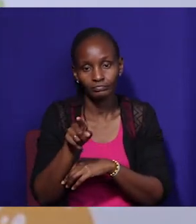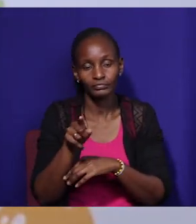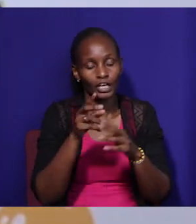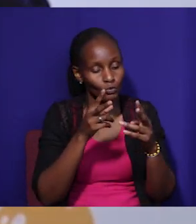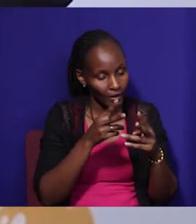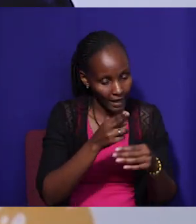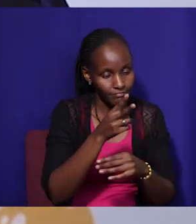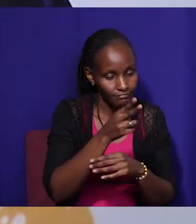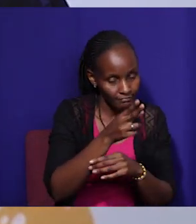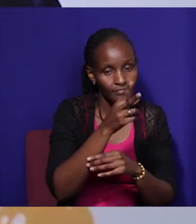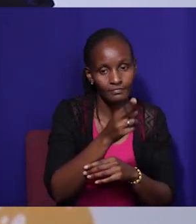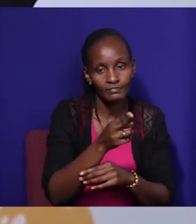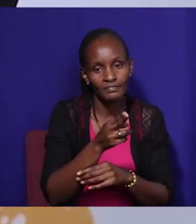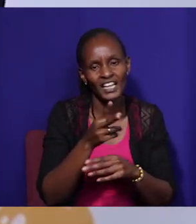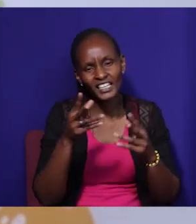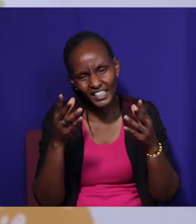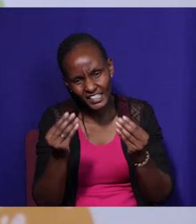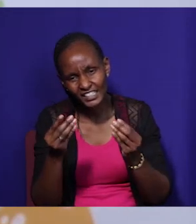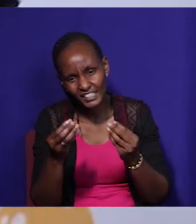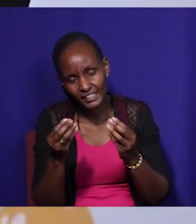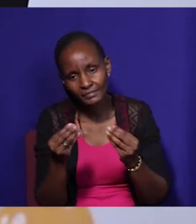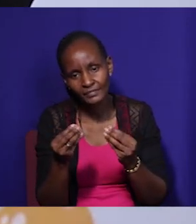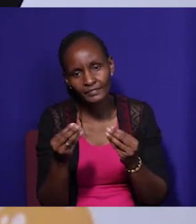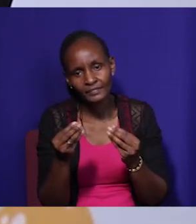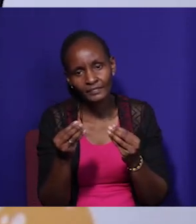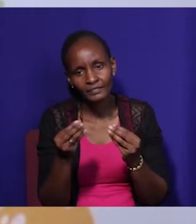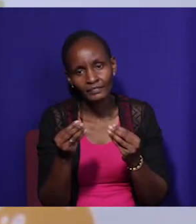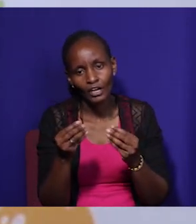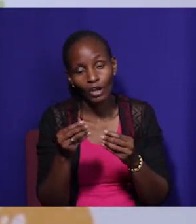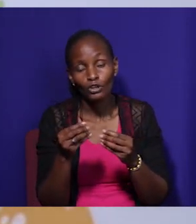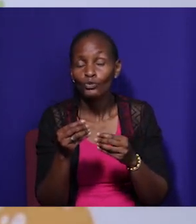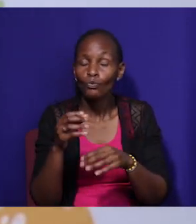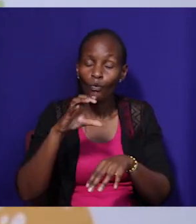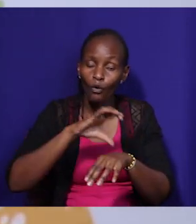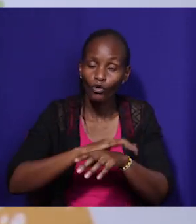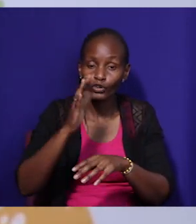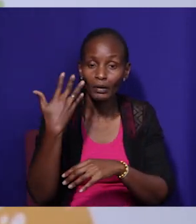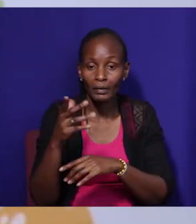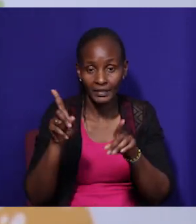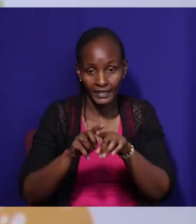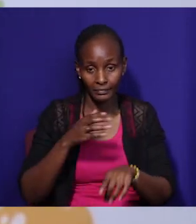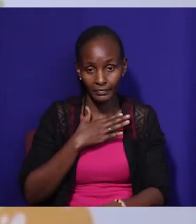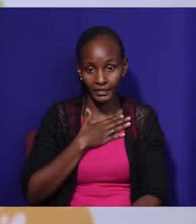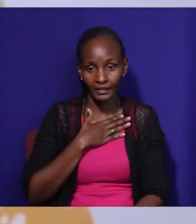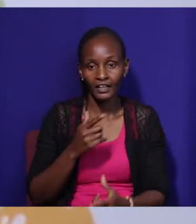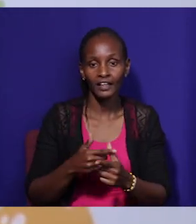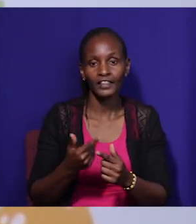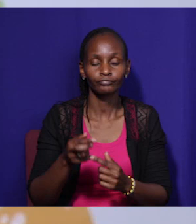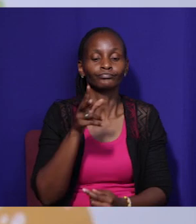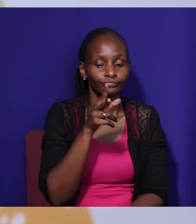here, and it's simple. Just cut, hold your paper this way, and just